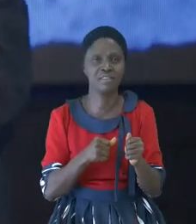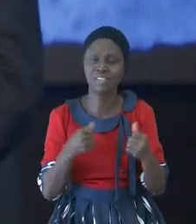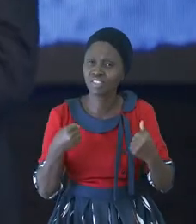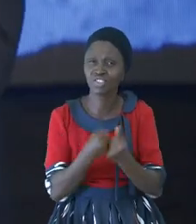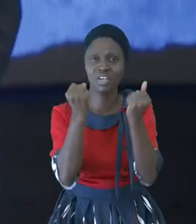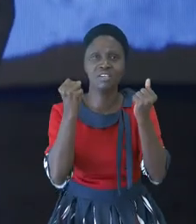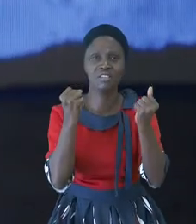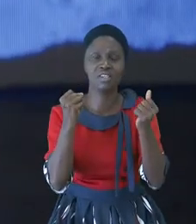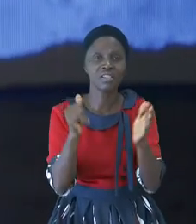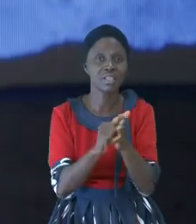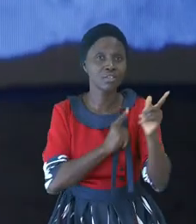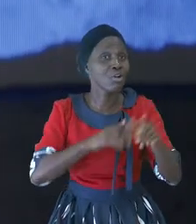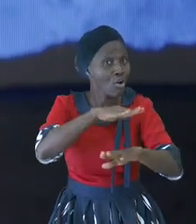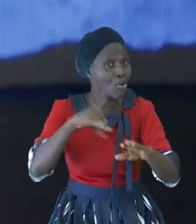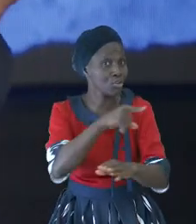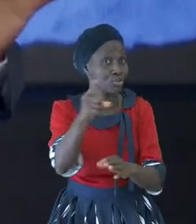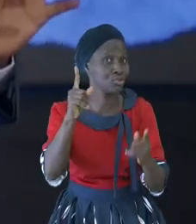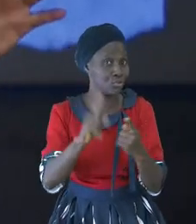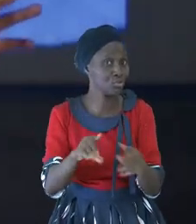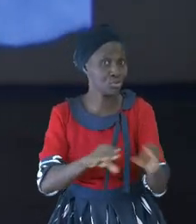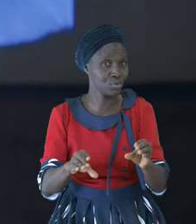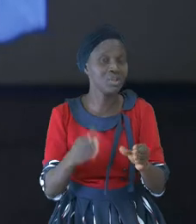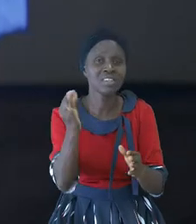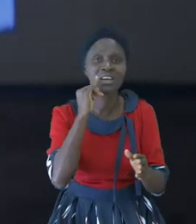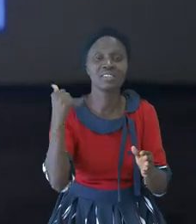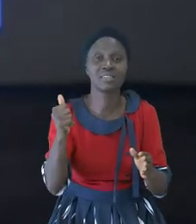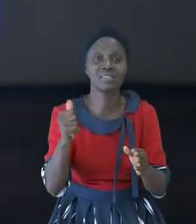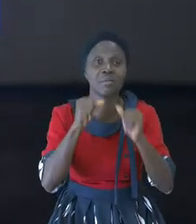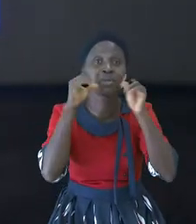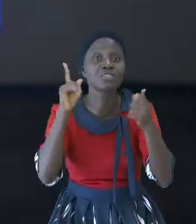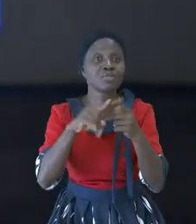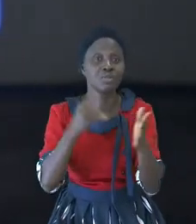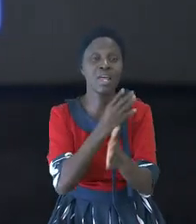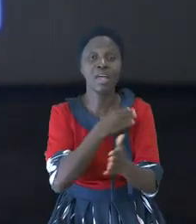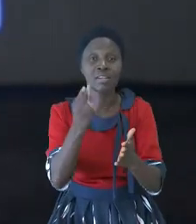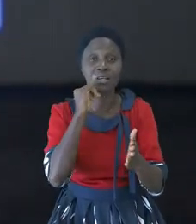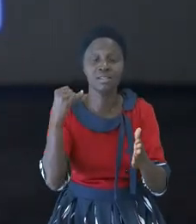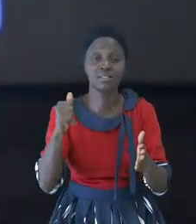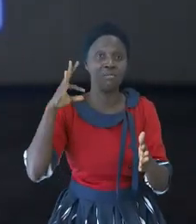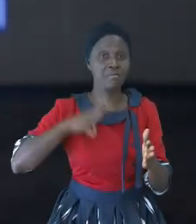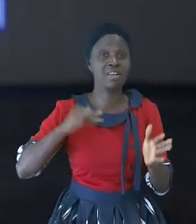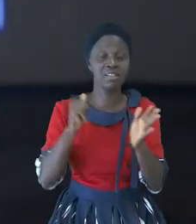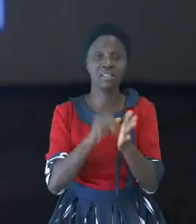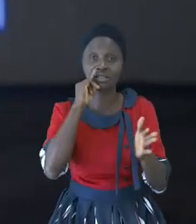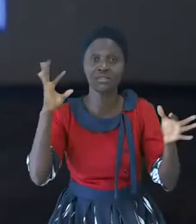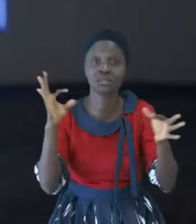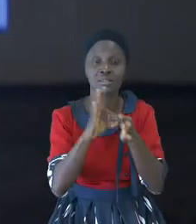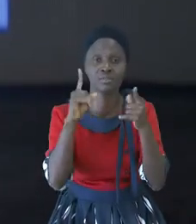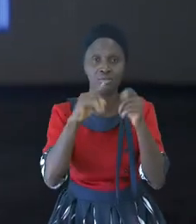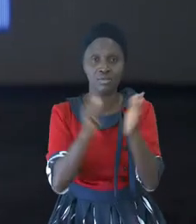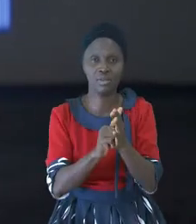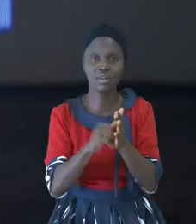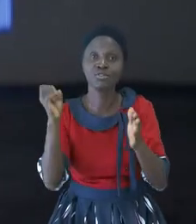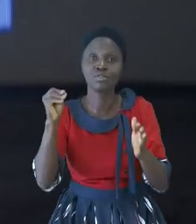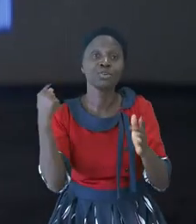you to, there is a blessing and there is a benefit accruing to that. The Lord is my